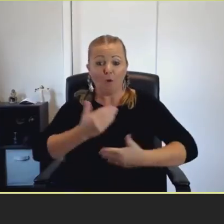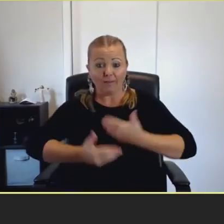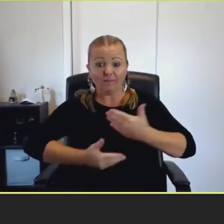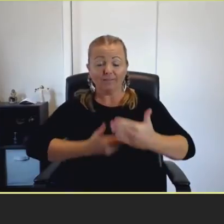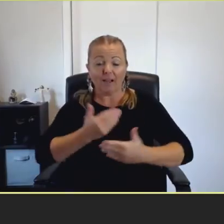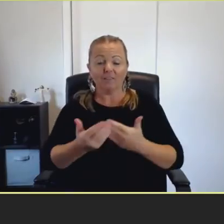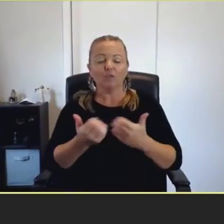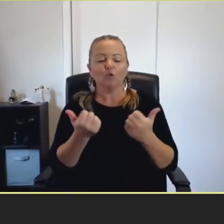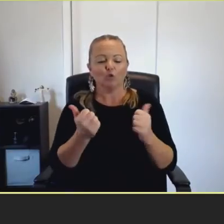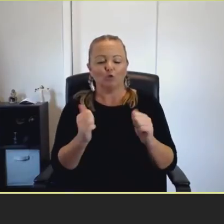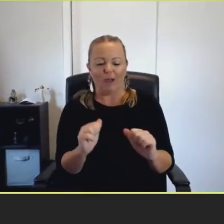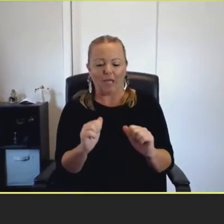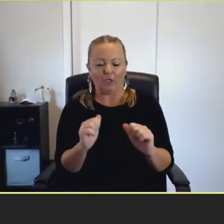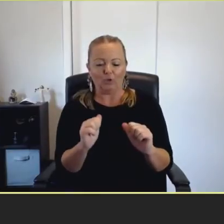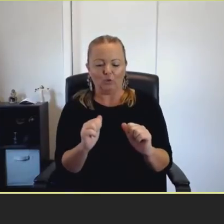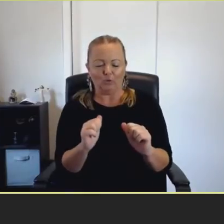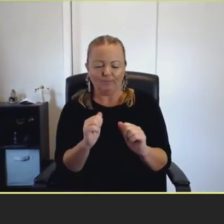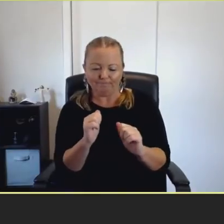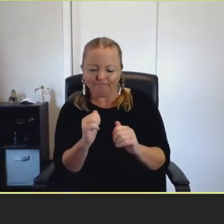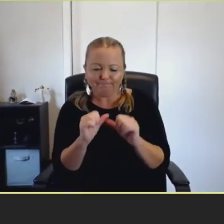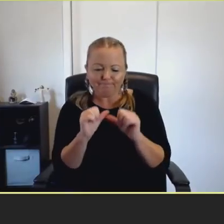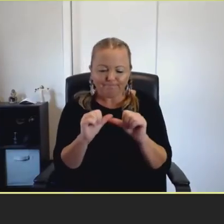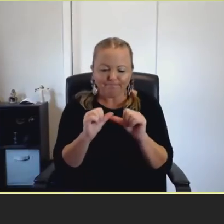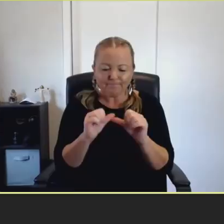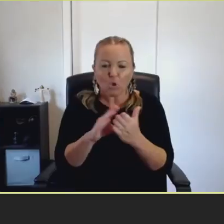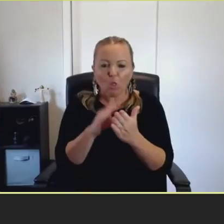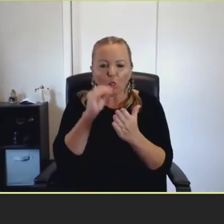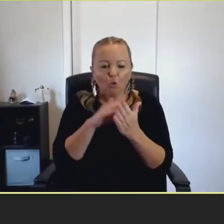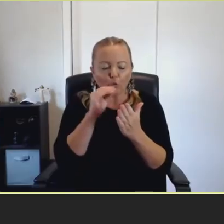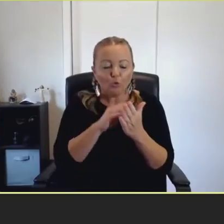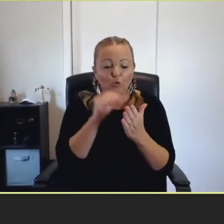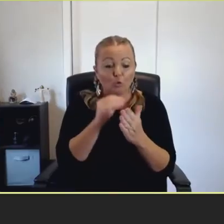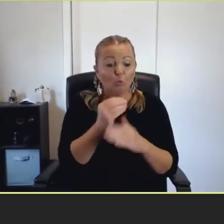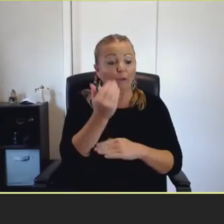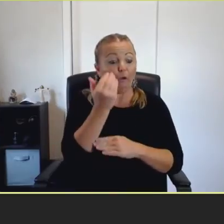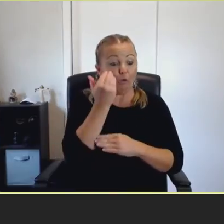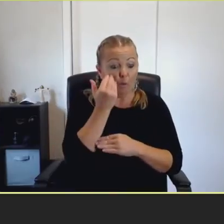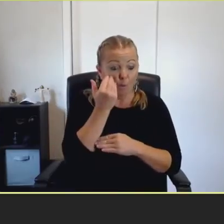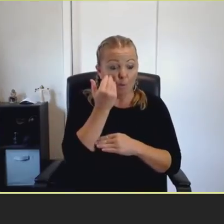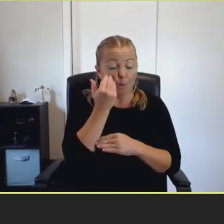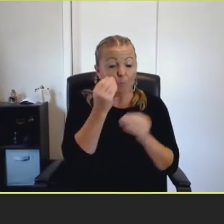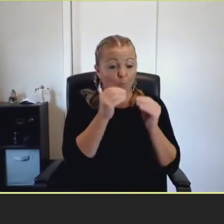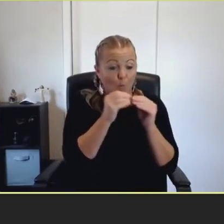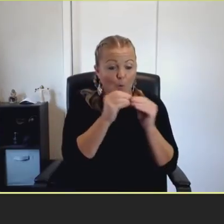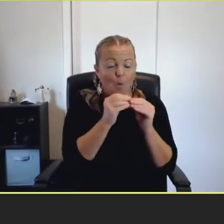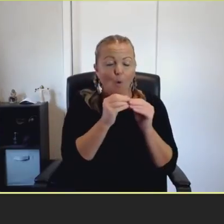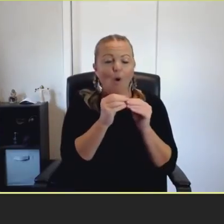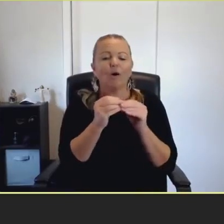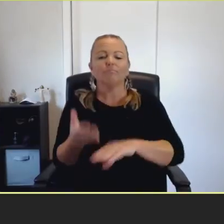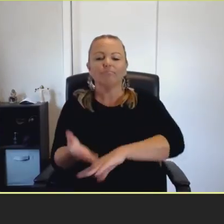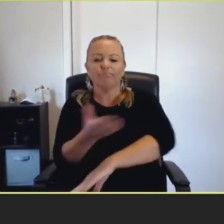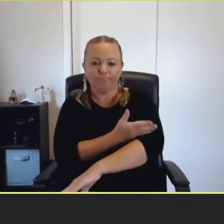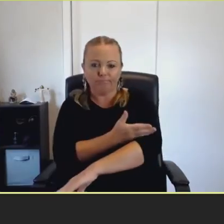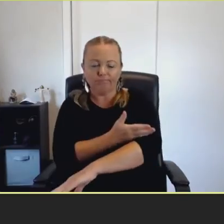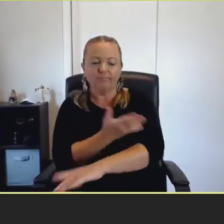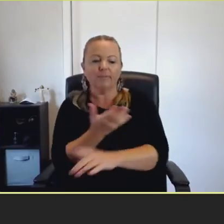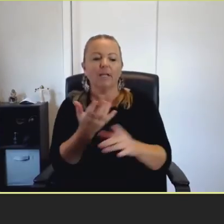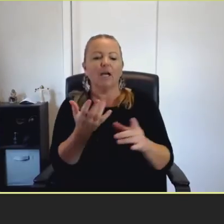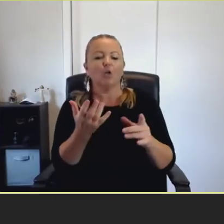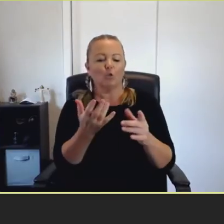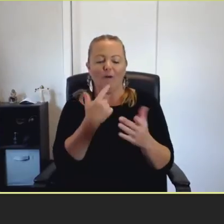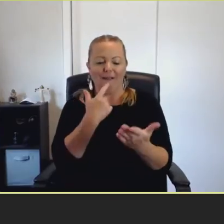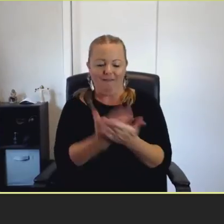be iterative learners. That means that when we know better, we do better. We review evidence all the time. We are in